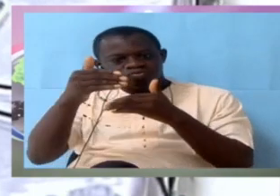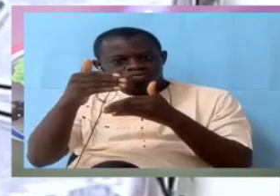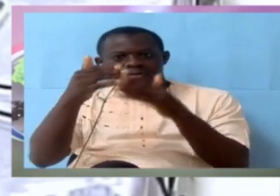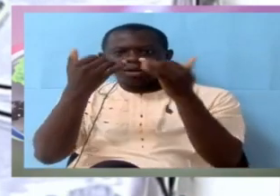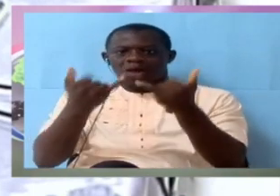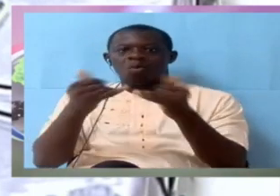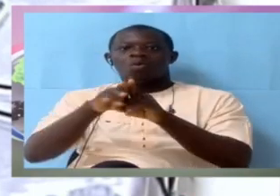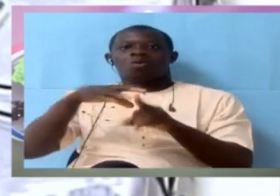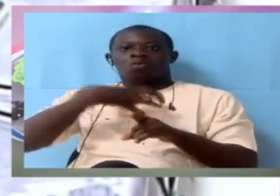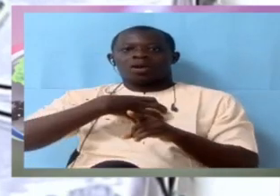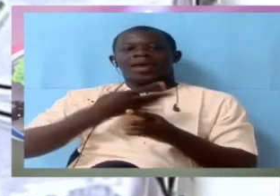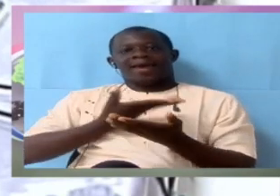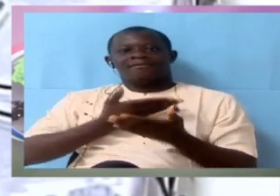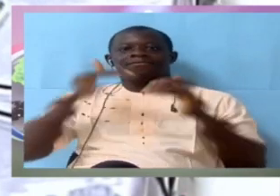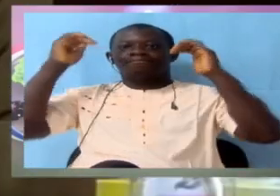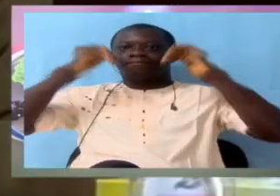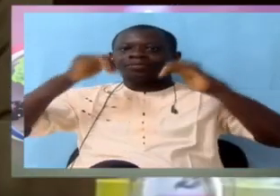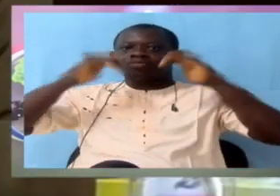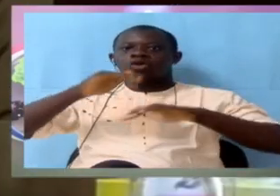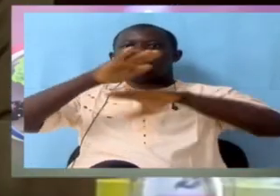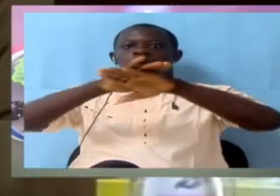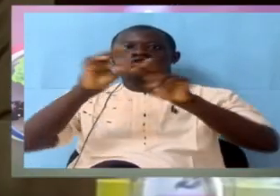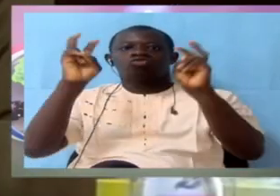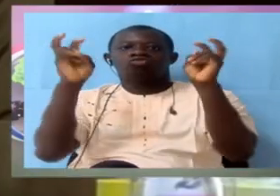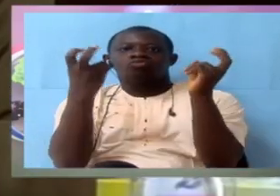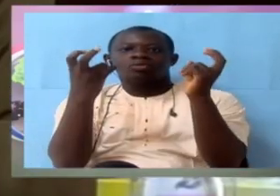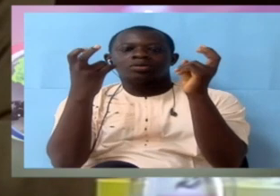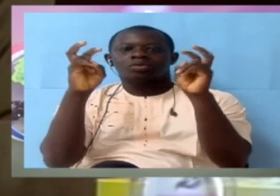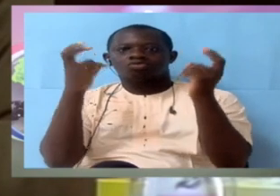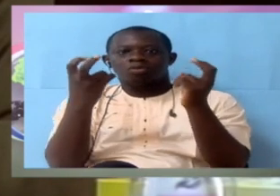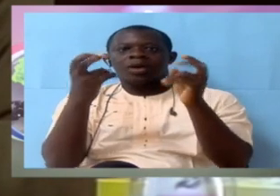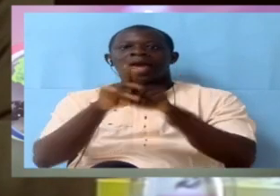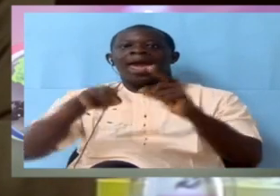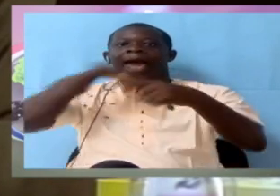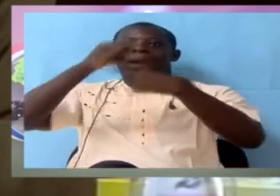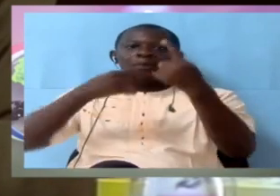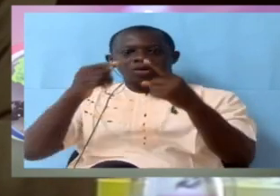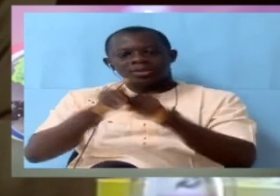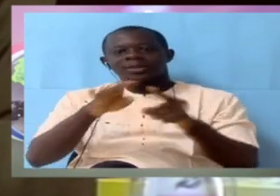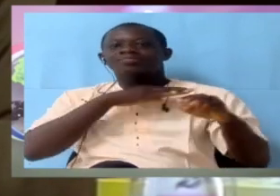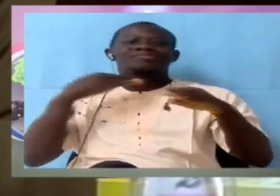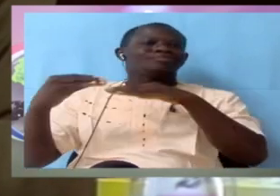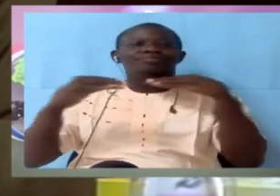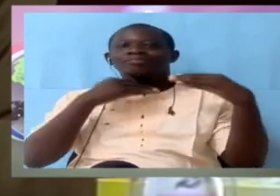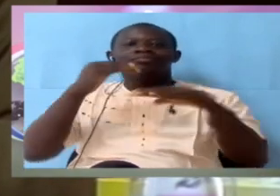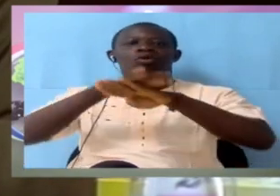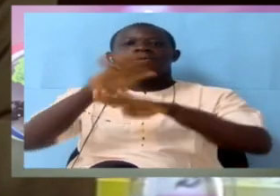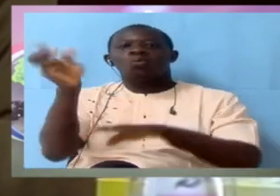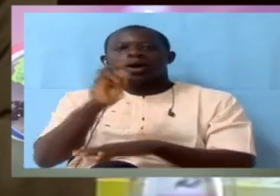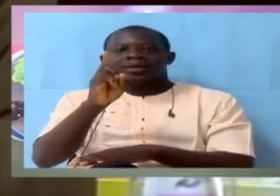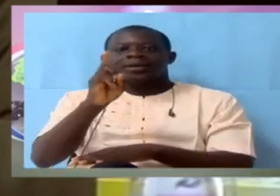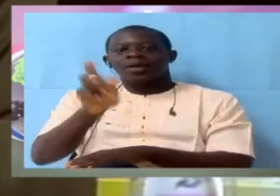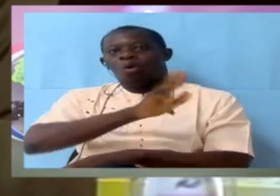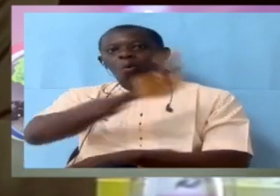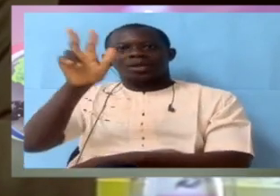be holding hearings on the theme of the murder of these West African migrants. We hope